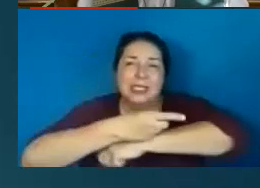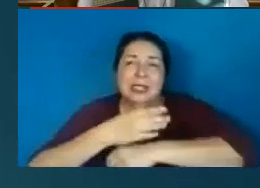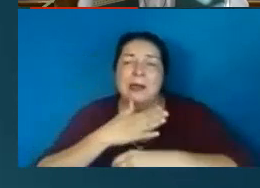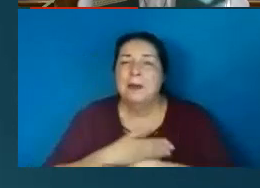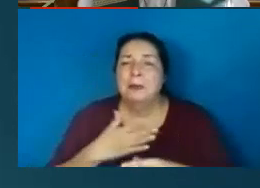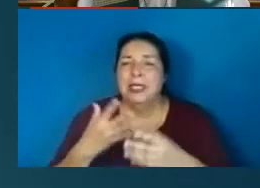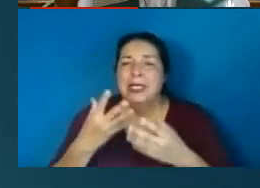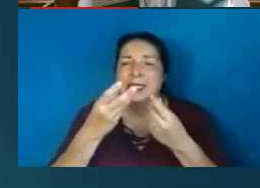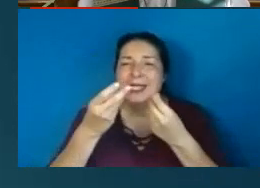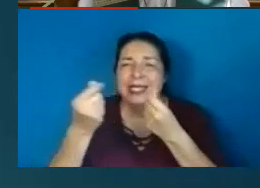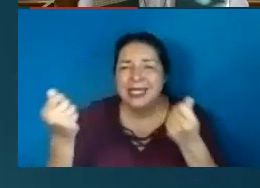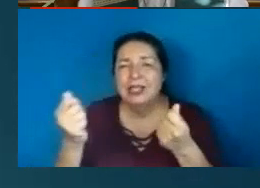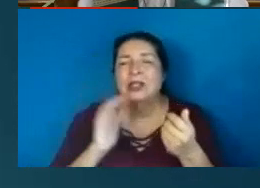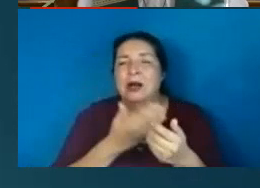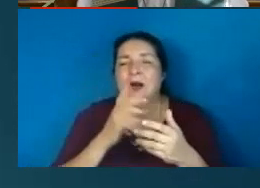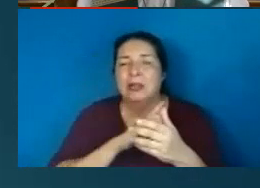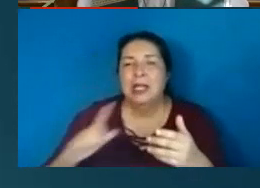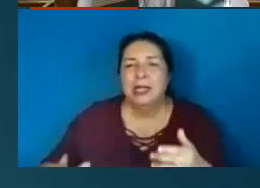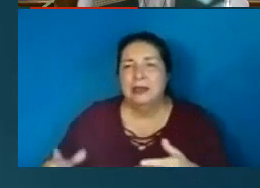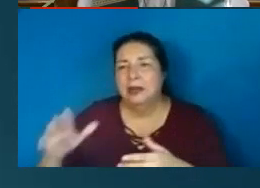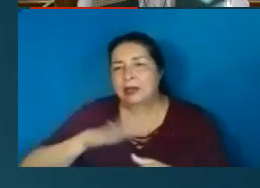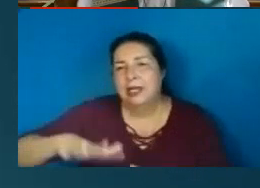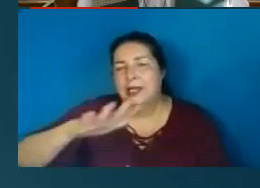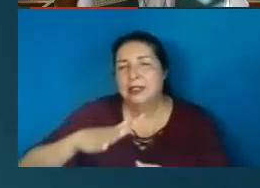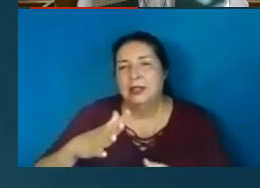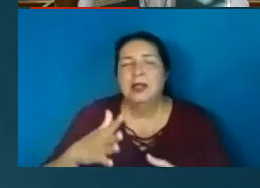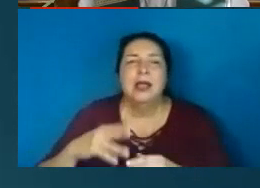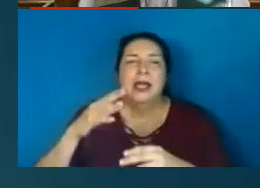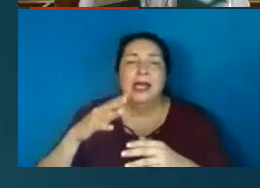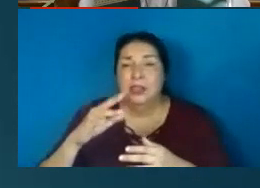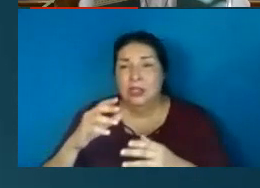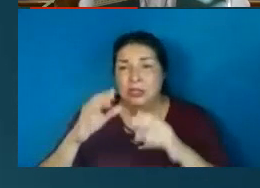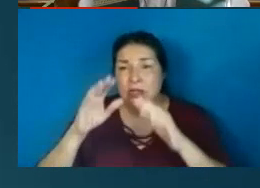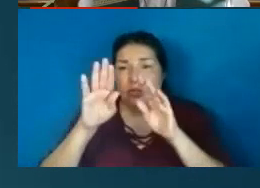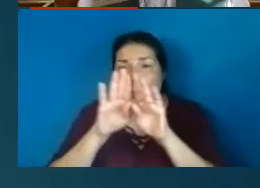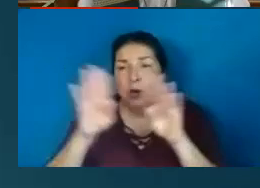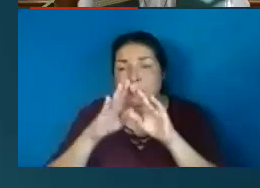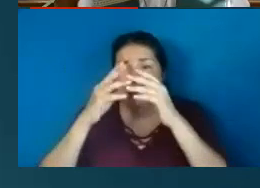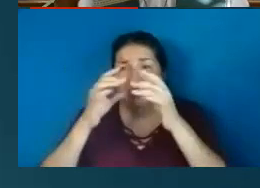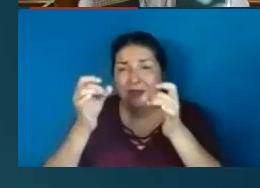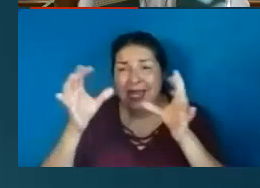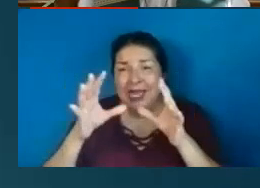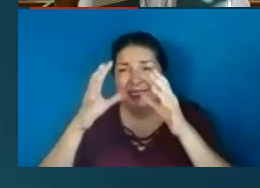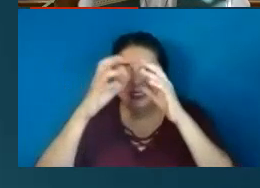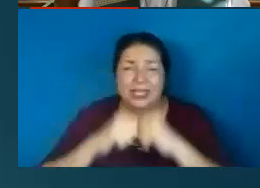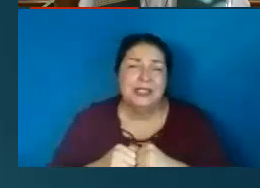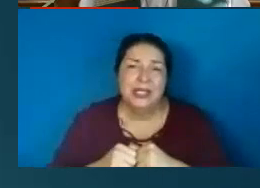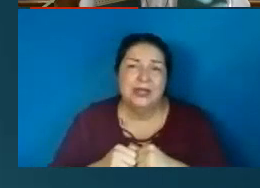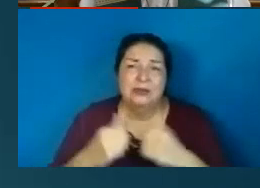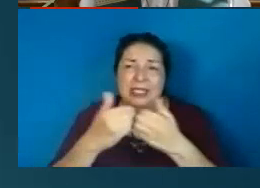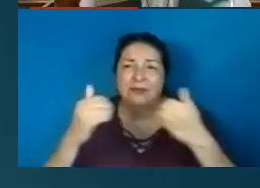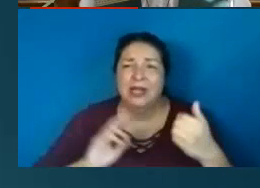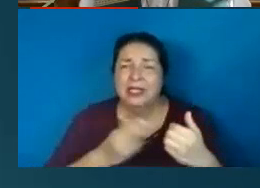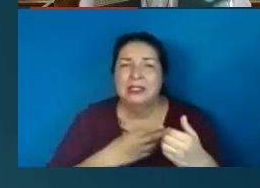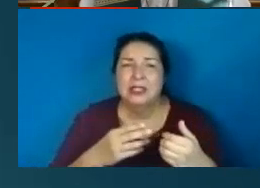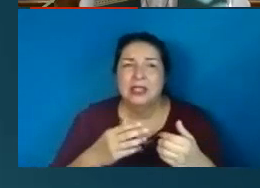Bring peace to our neighborhoods and cities, and tear down the walls of hate and injustice that divide us. Raise up your church